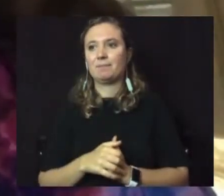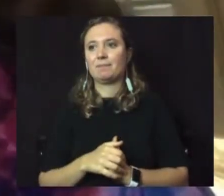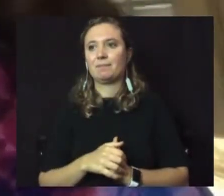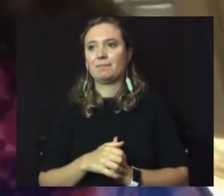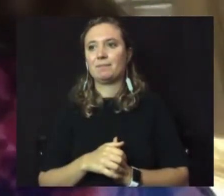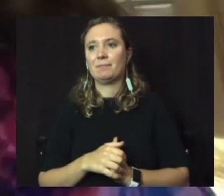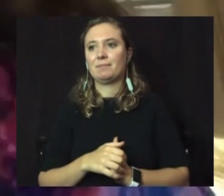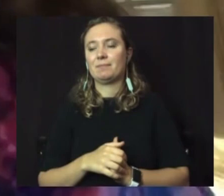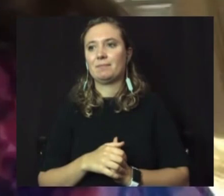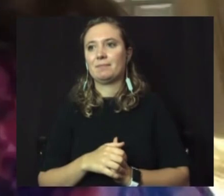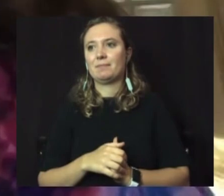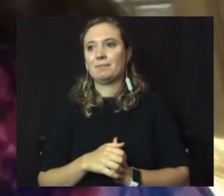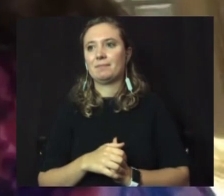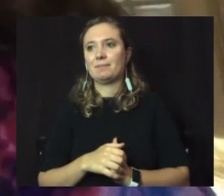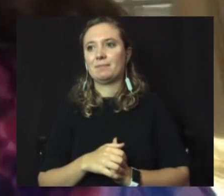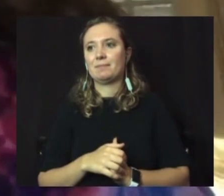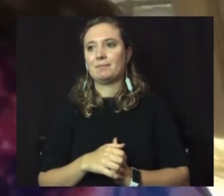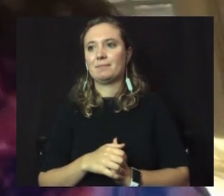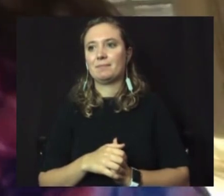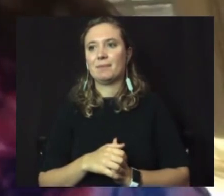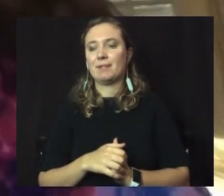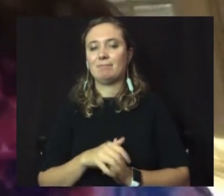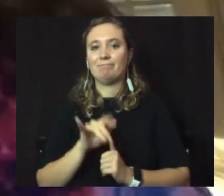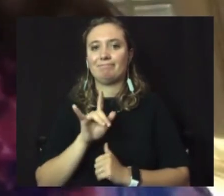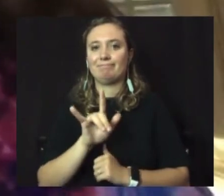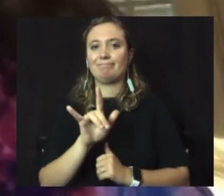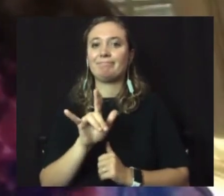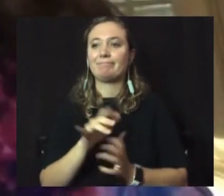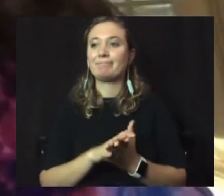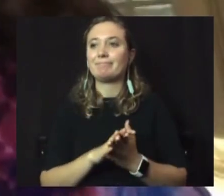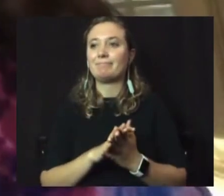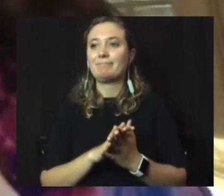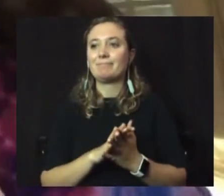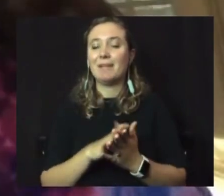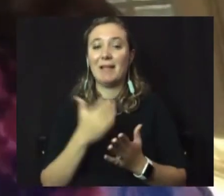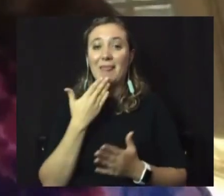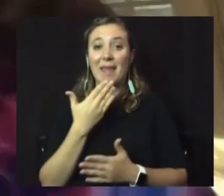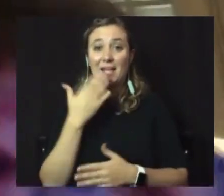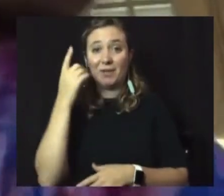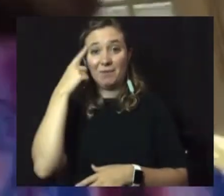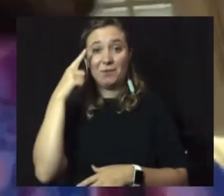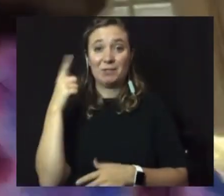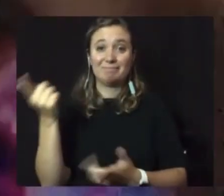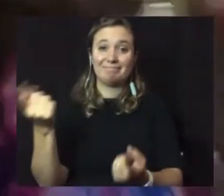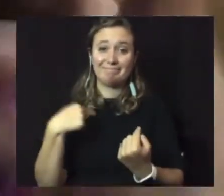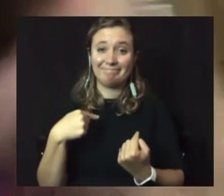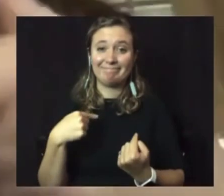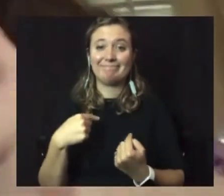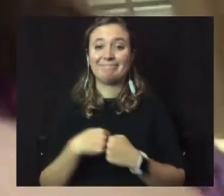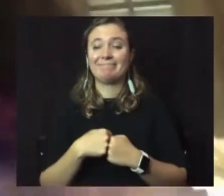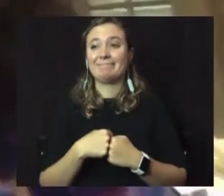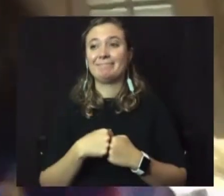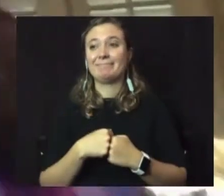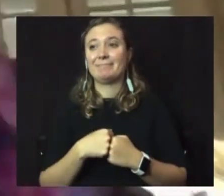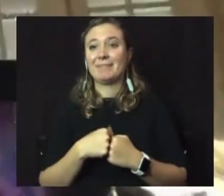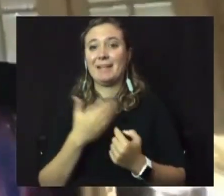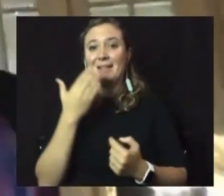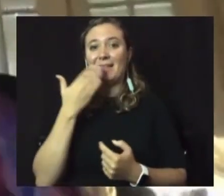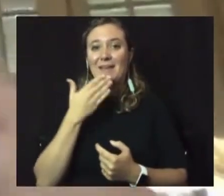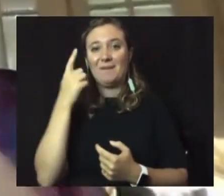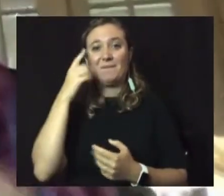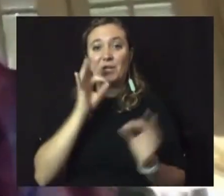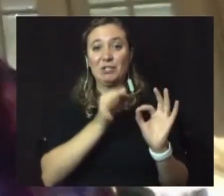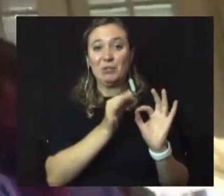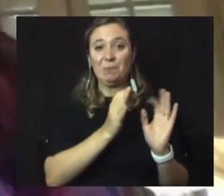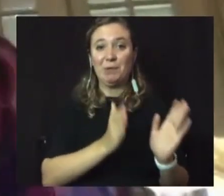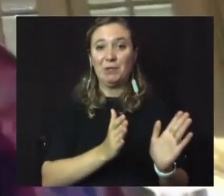LOVE. I love you too. Thank you for being here. Thank you, thank you, thank you. Thank you for my interpreter. I